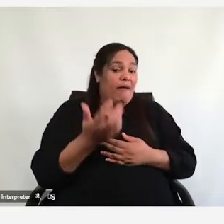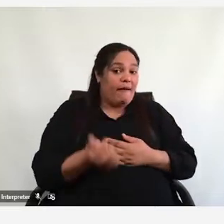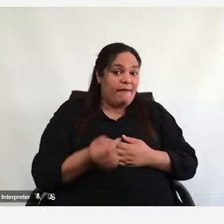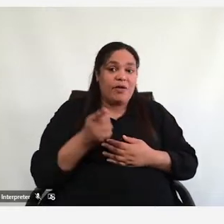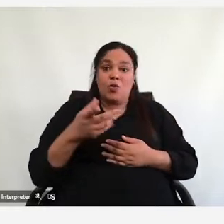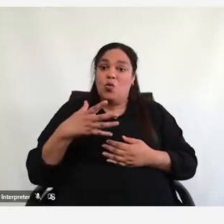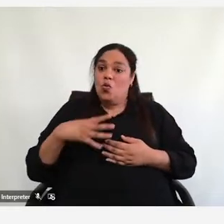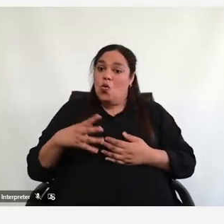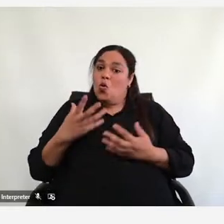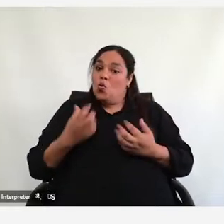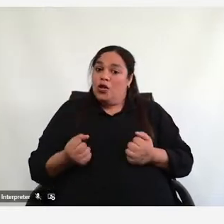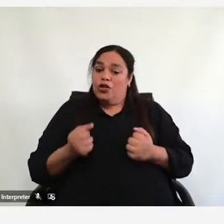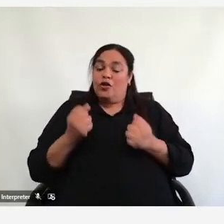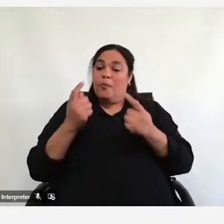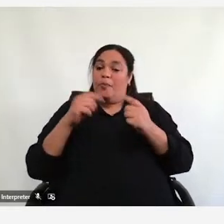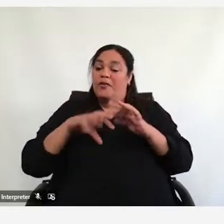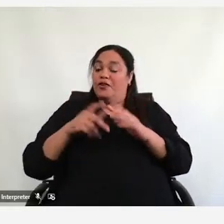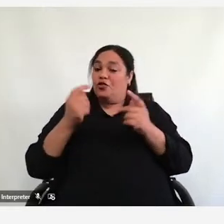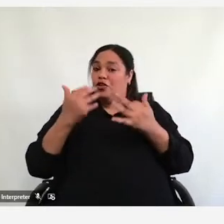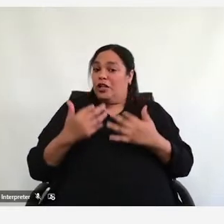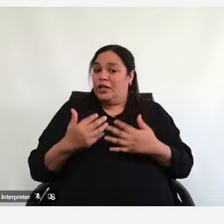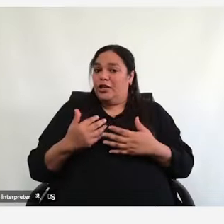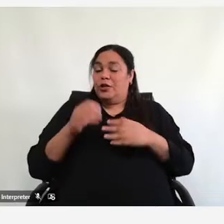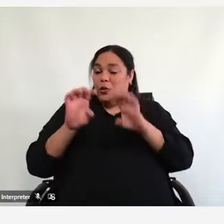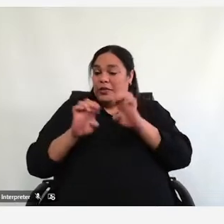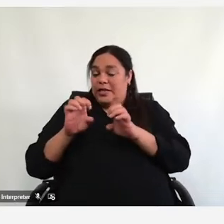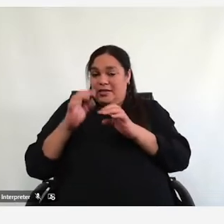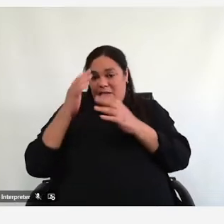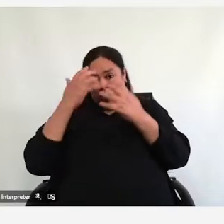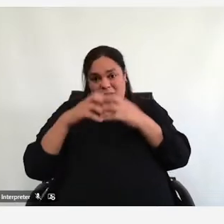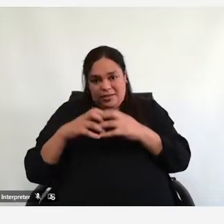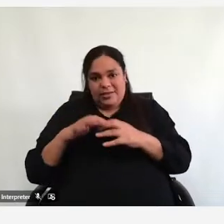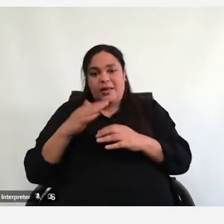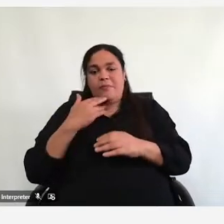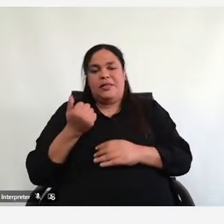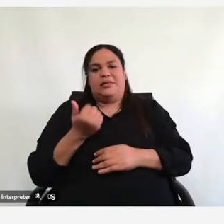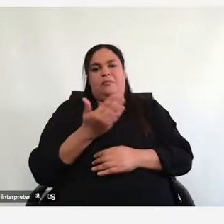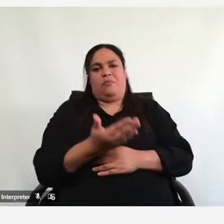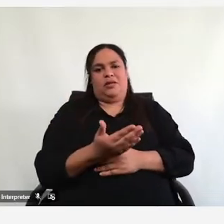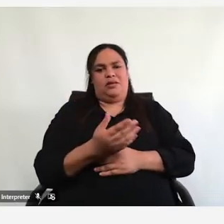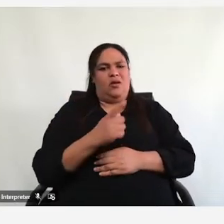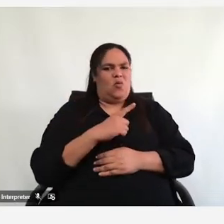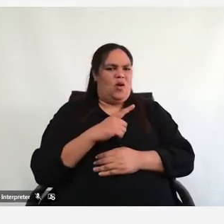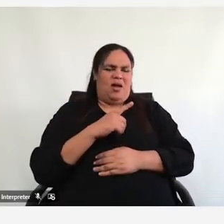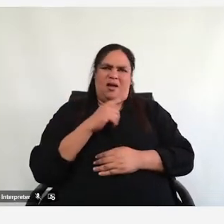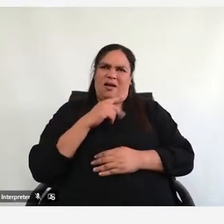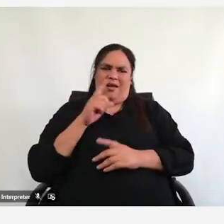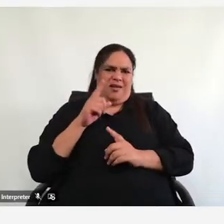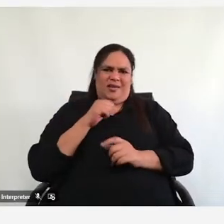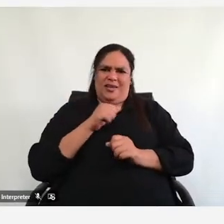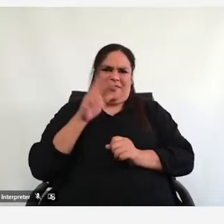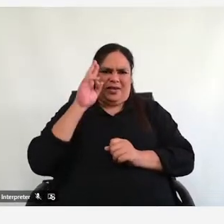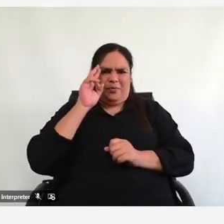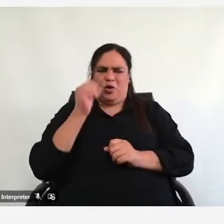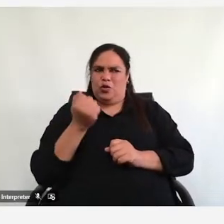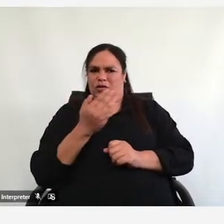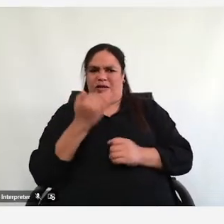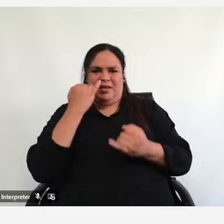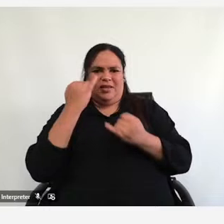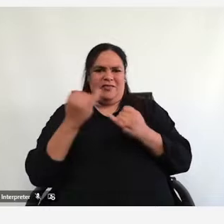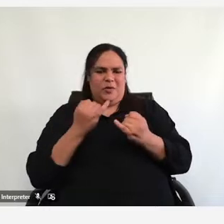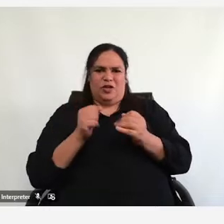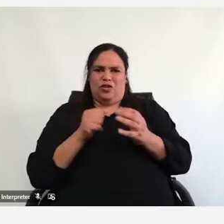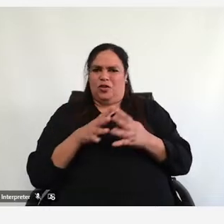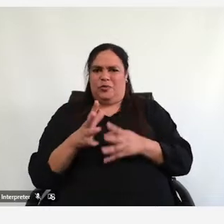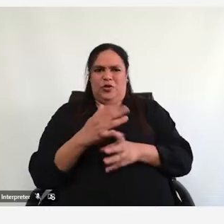wish for the Provincial Treasury to assess and consider, please submit it, because I do not recall you ever submitting an innovation on